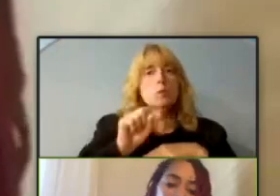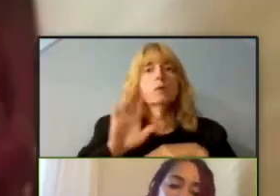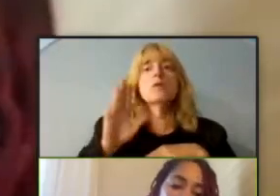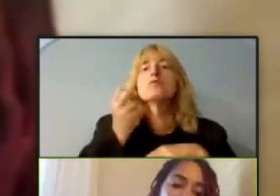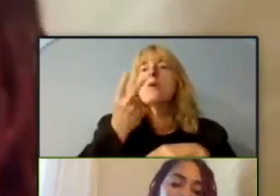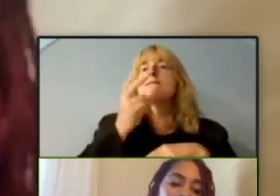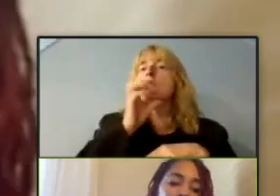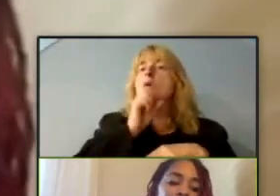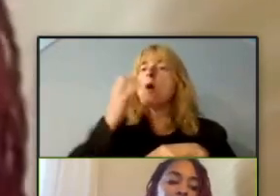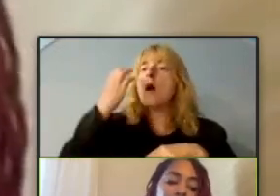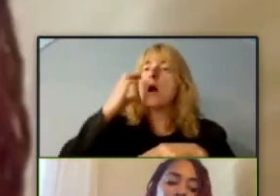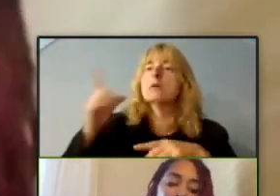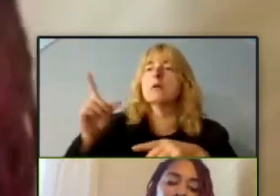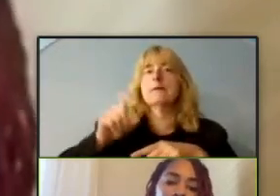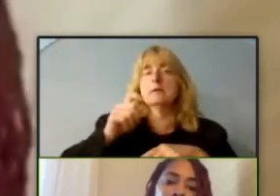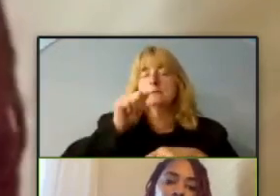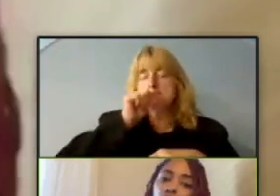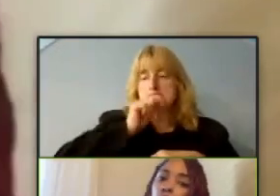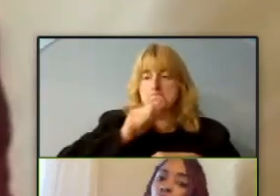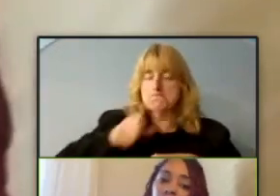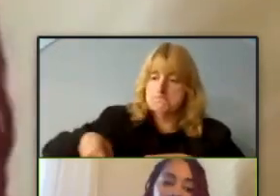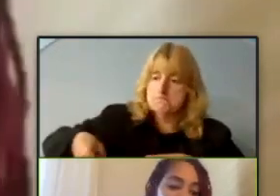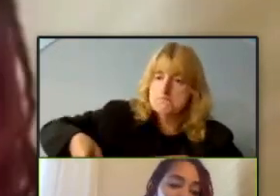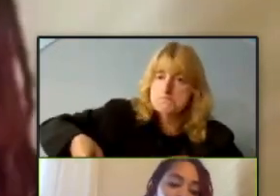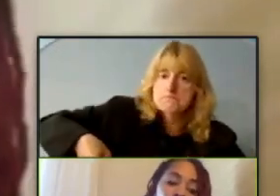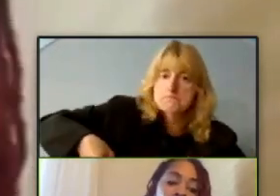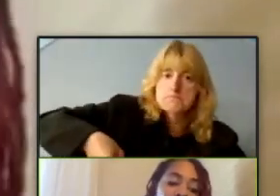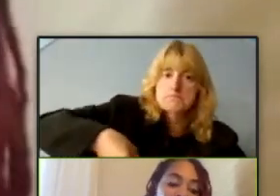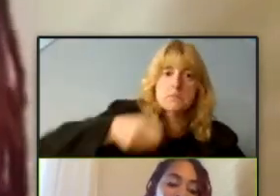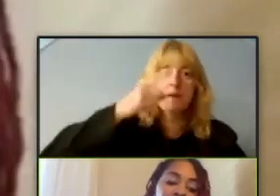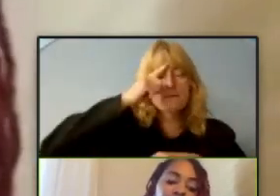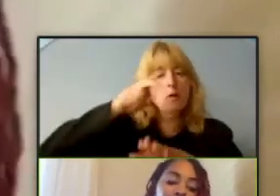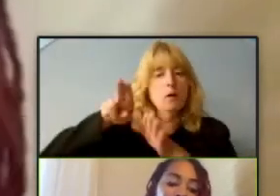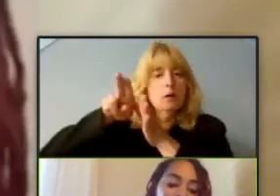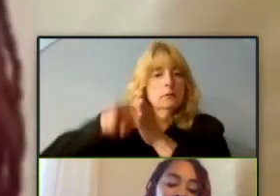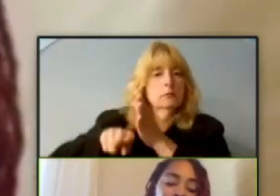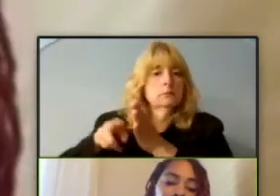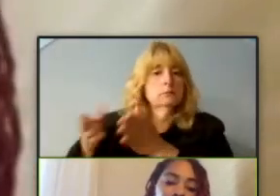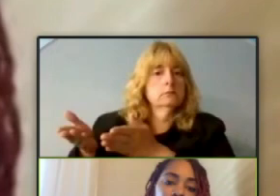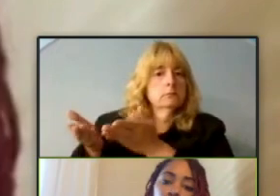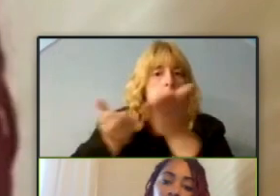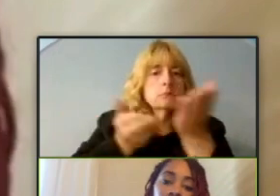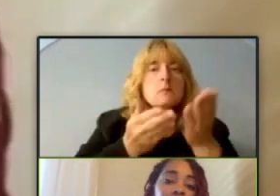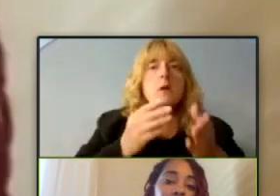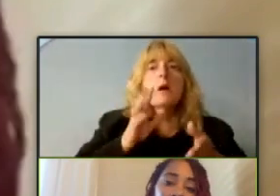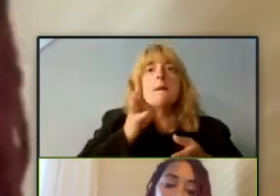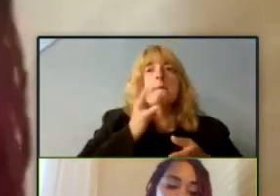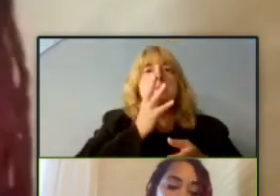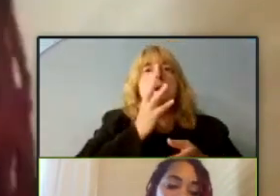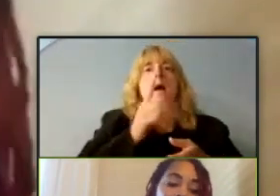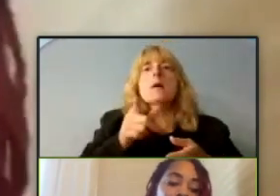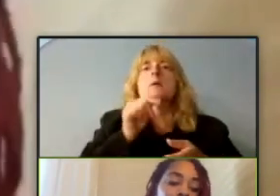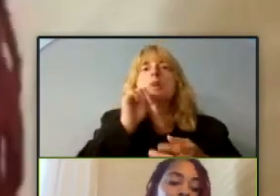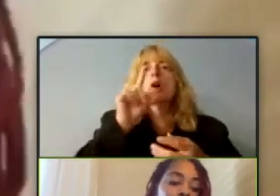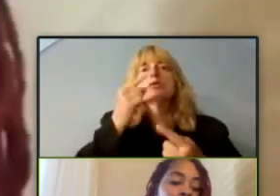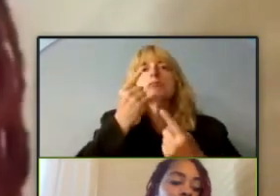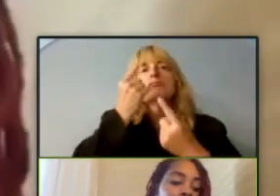into political statements, make they mamas do more than just consider rioting, make they mamas do more than just consider the